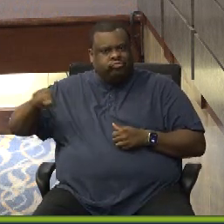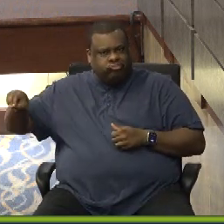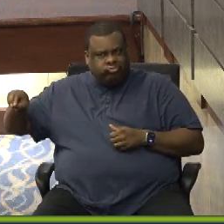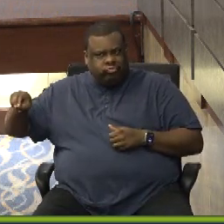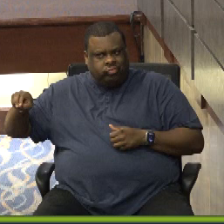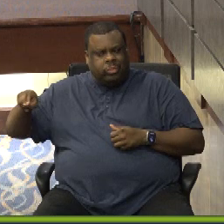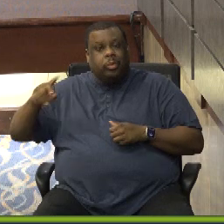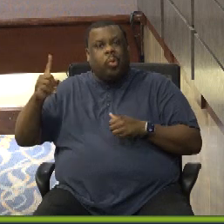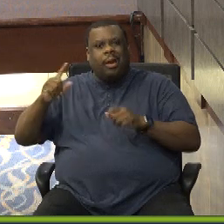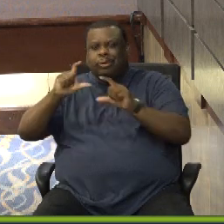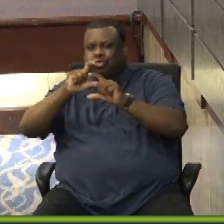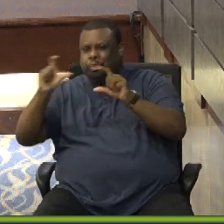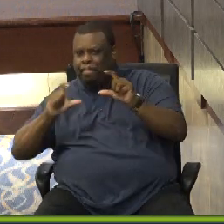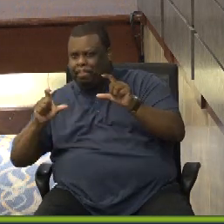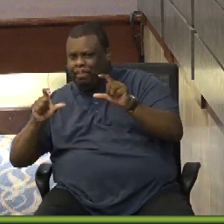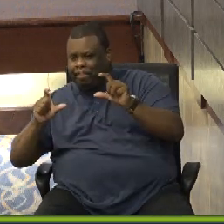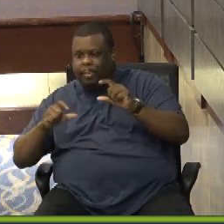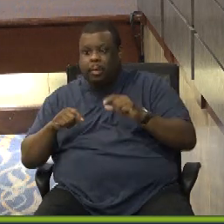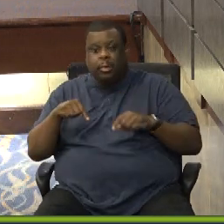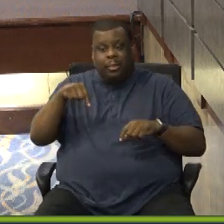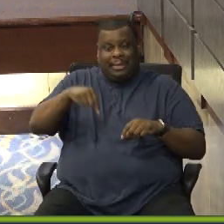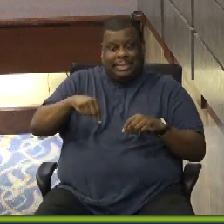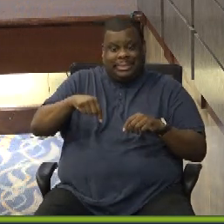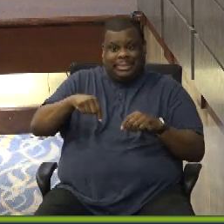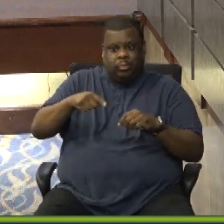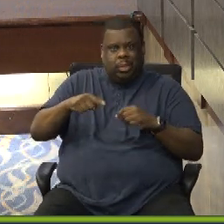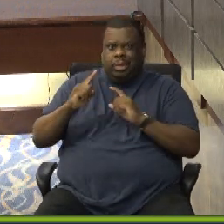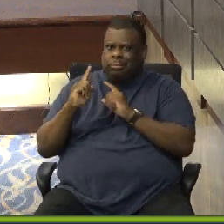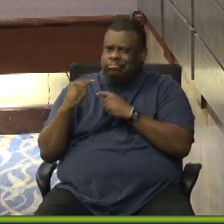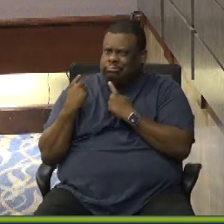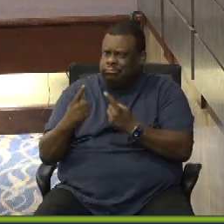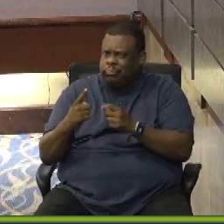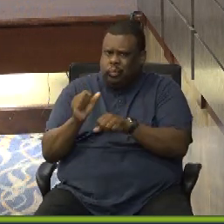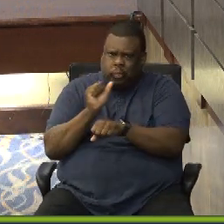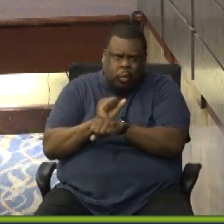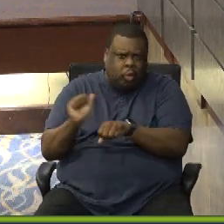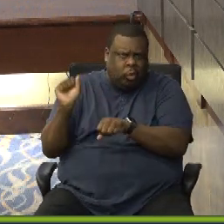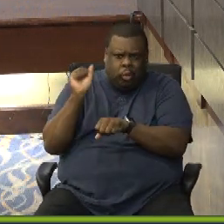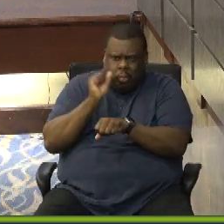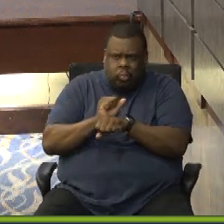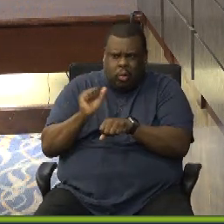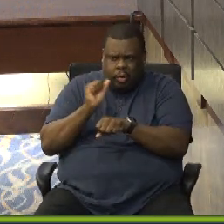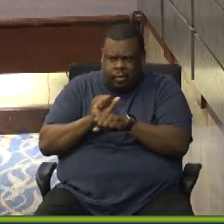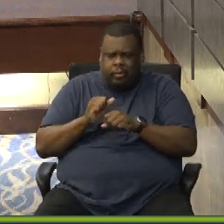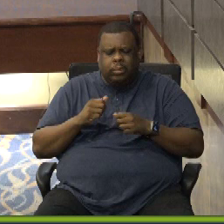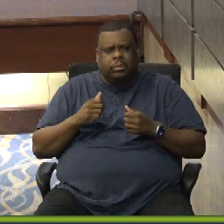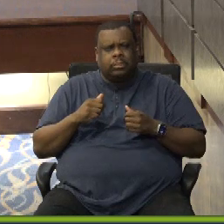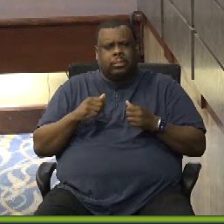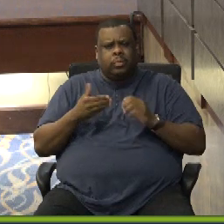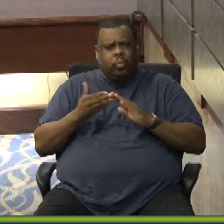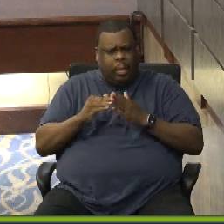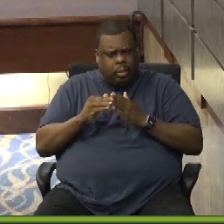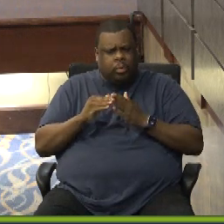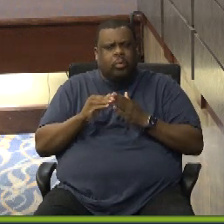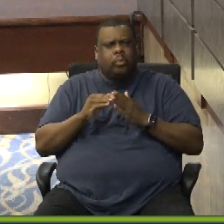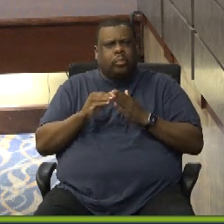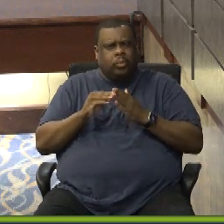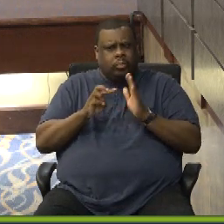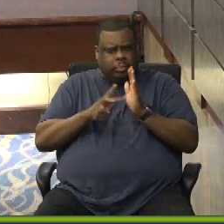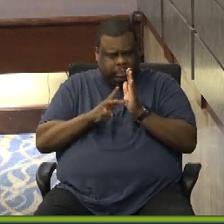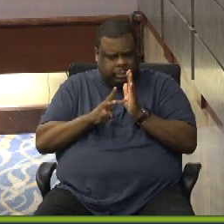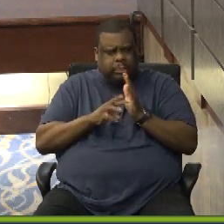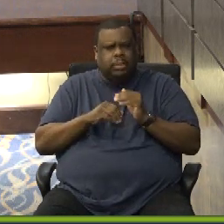virtually. So we have been working on this branding project to define and differentiate the City of Waco's identity since